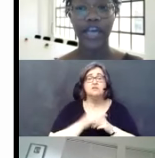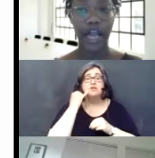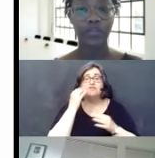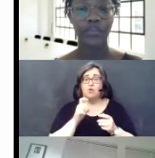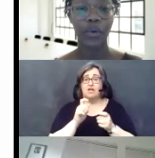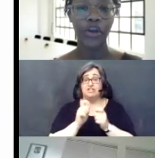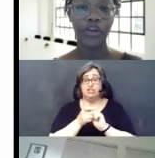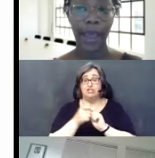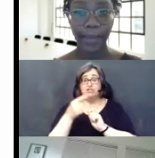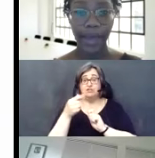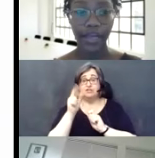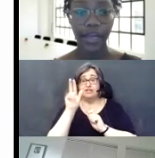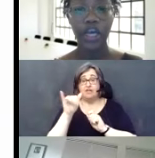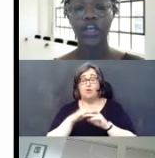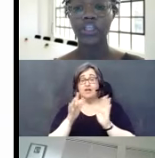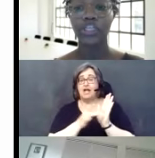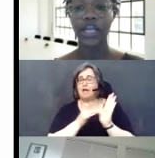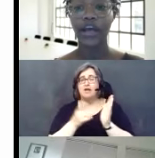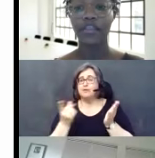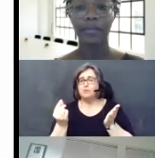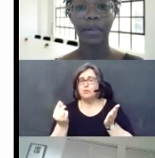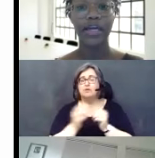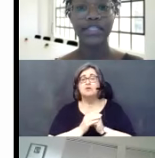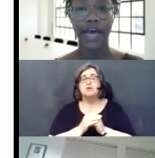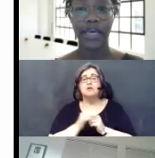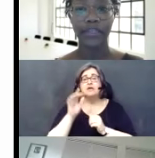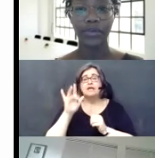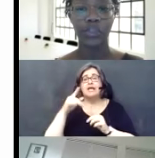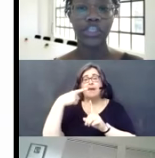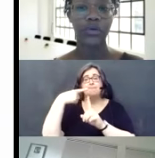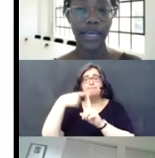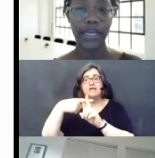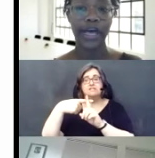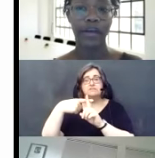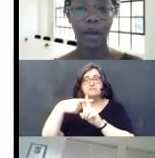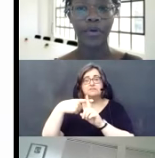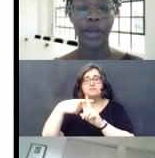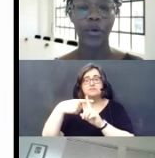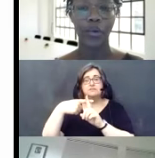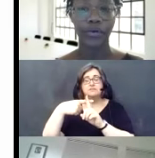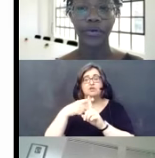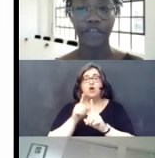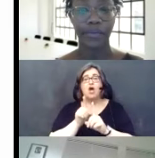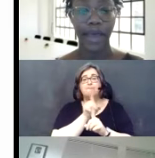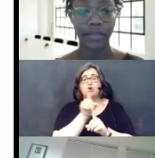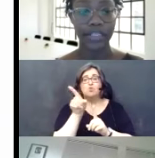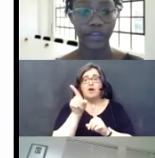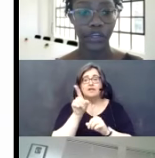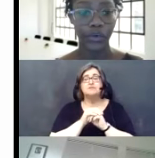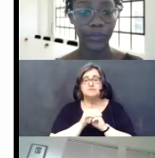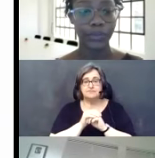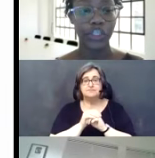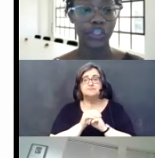change to gallery view on your iPad, you should click on the plus sign, which is located at the upper right corner of the